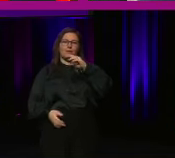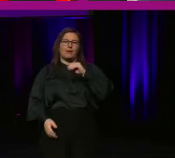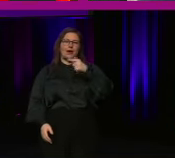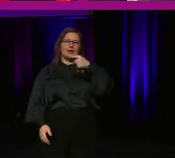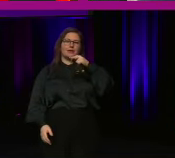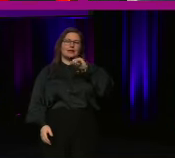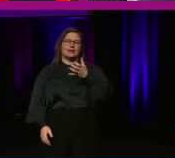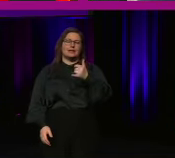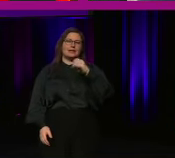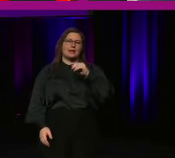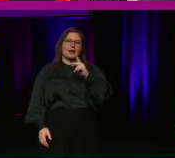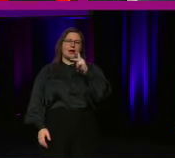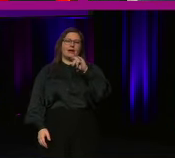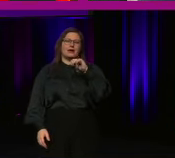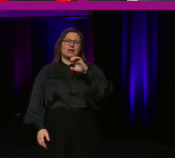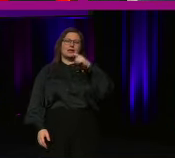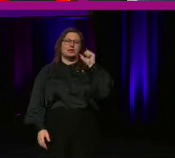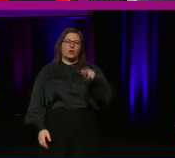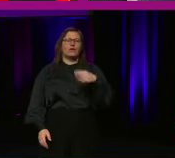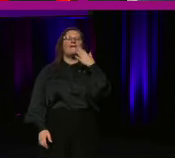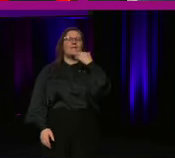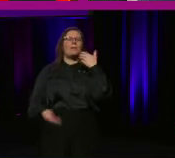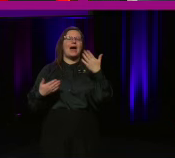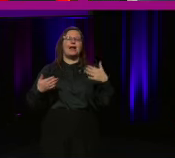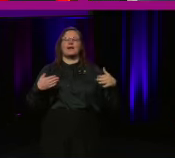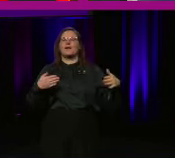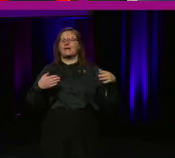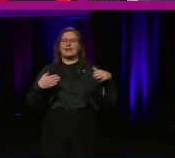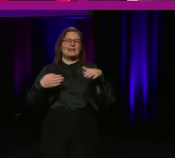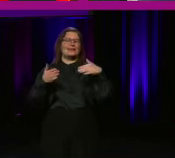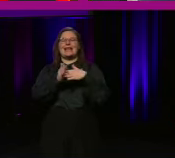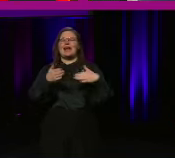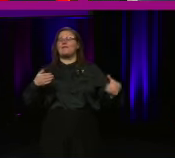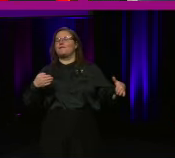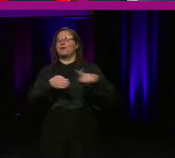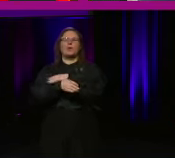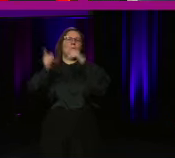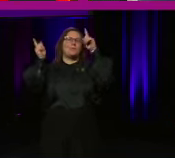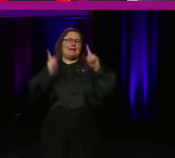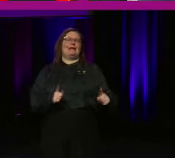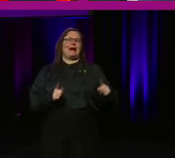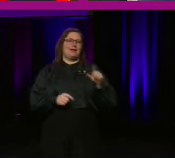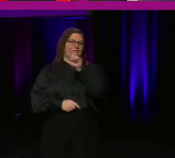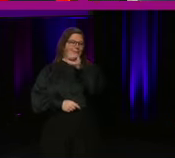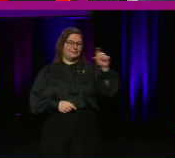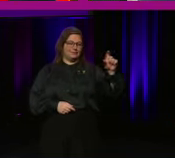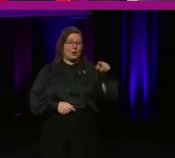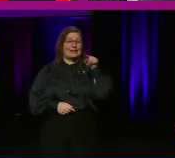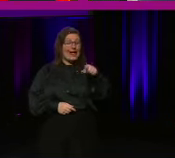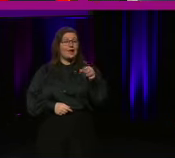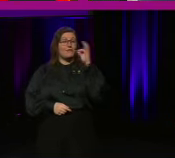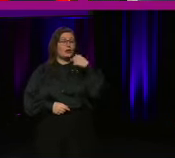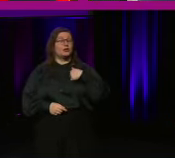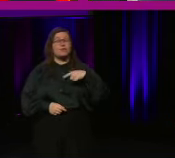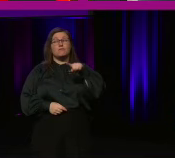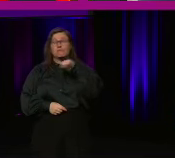her name is, about who is fully human. And that is the question I think that I grapple a lot with now in